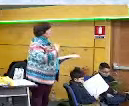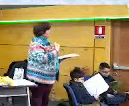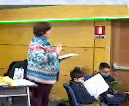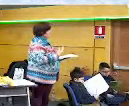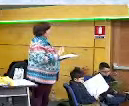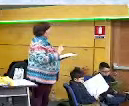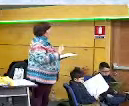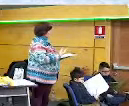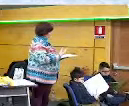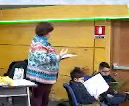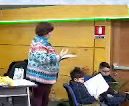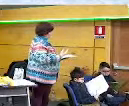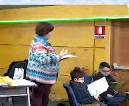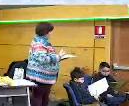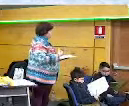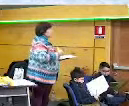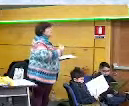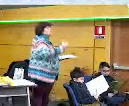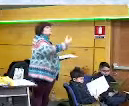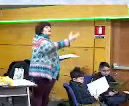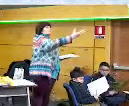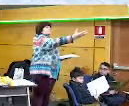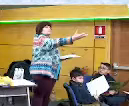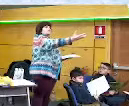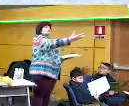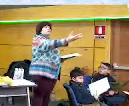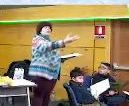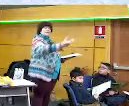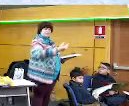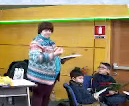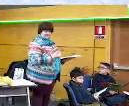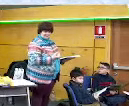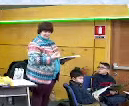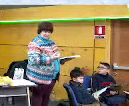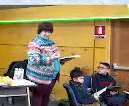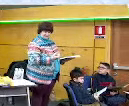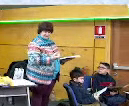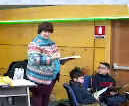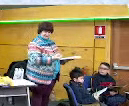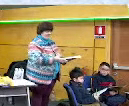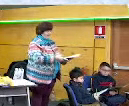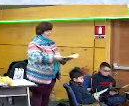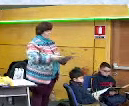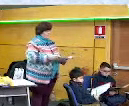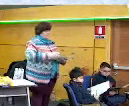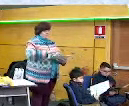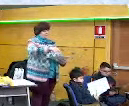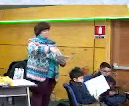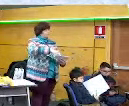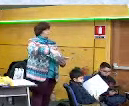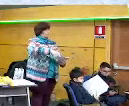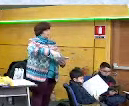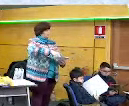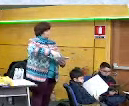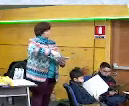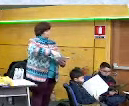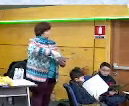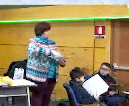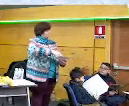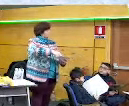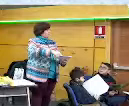reading something out loud, you have to look at your audience. That means as you're